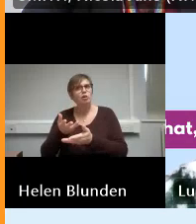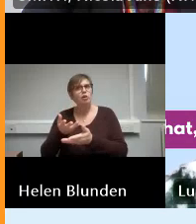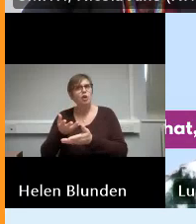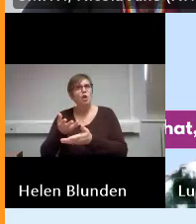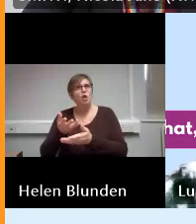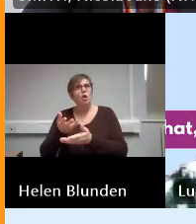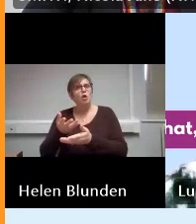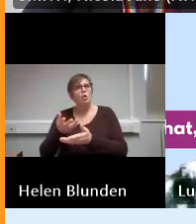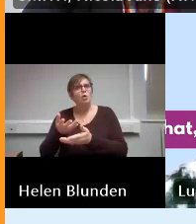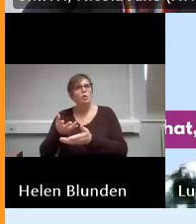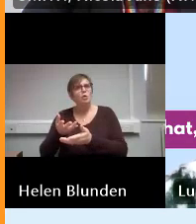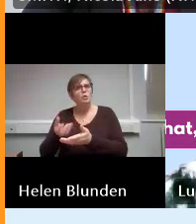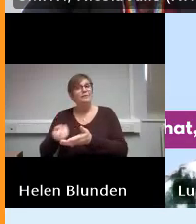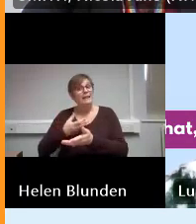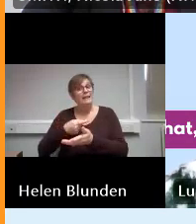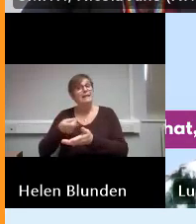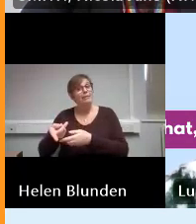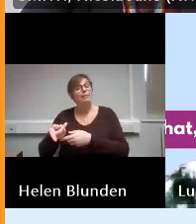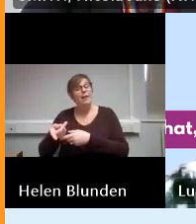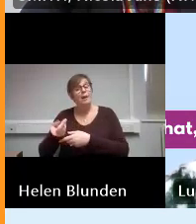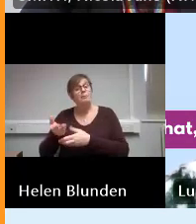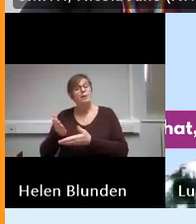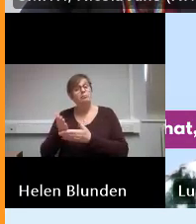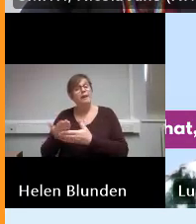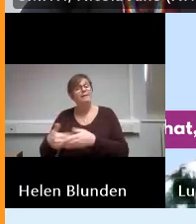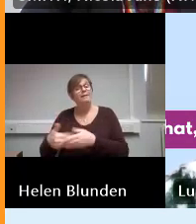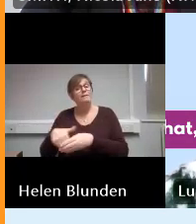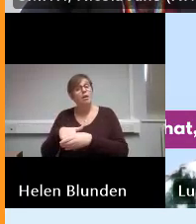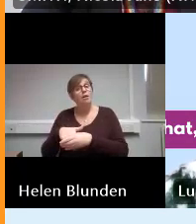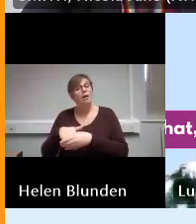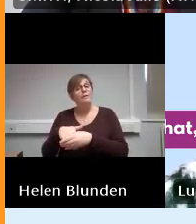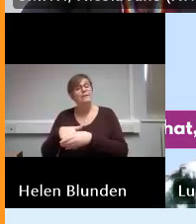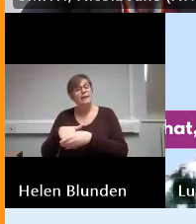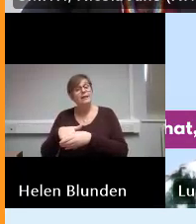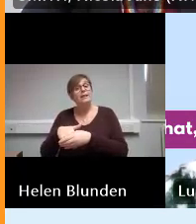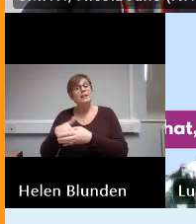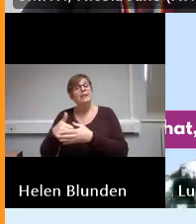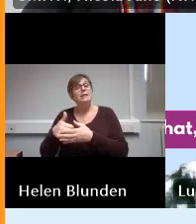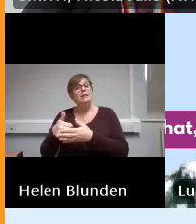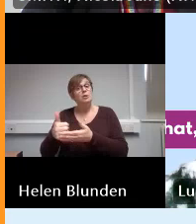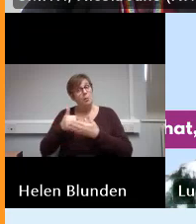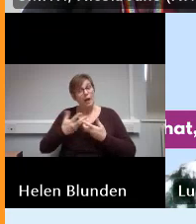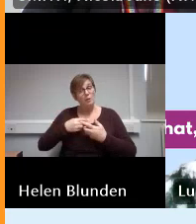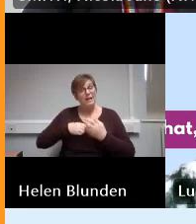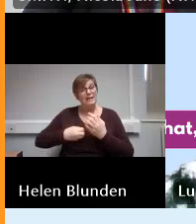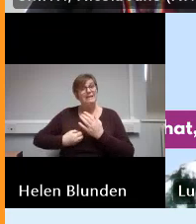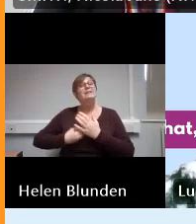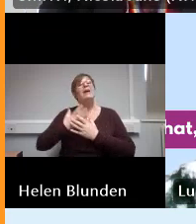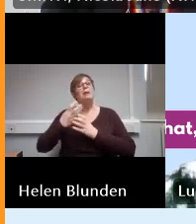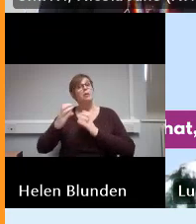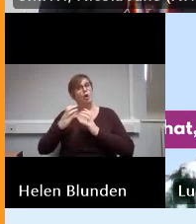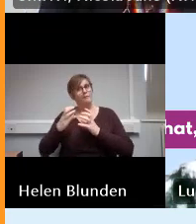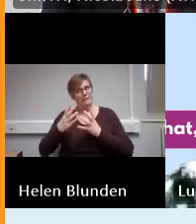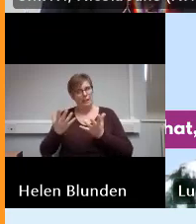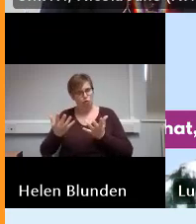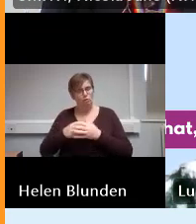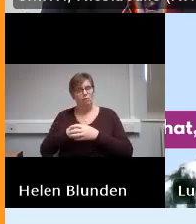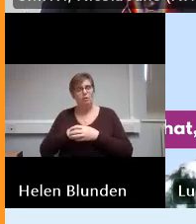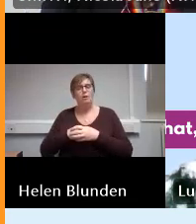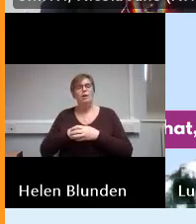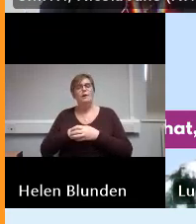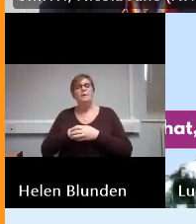feed into, and they've been very much involved in supporting how we can develop this conversation. But that's